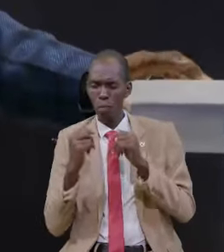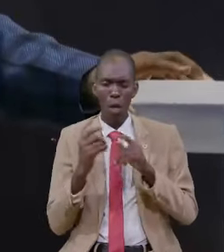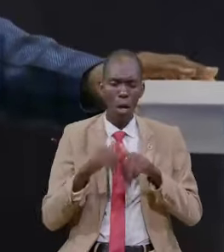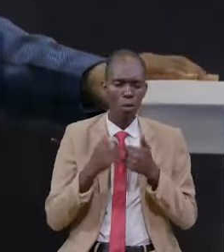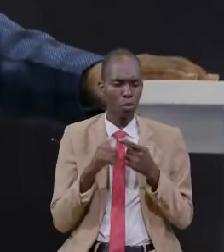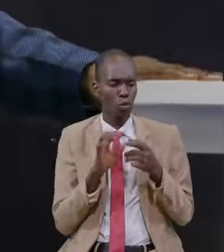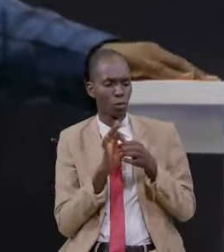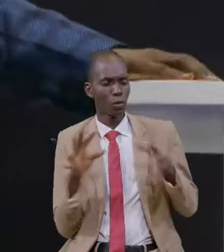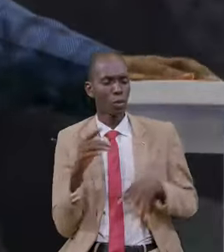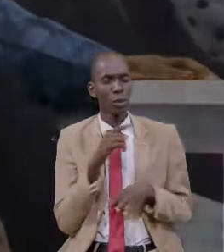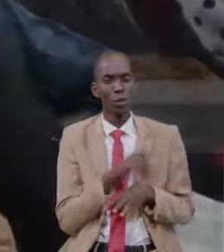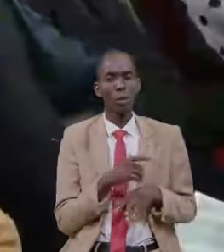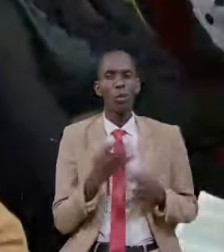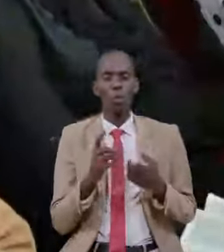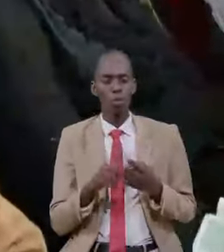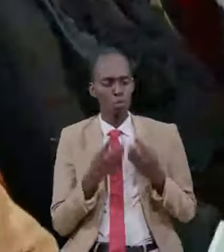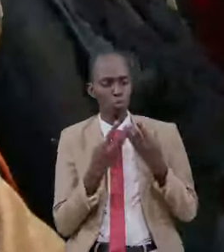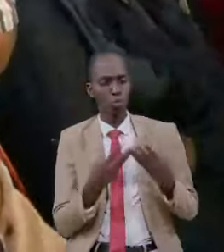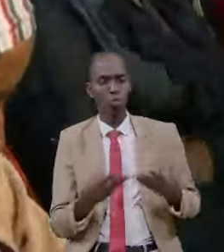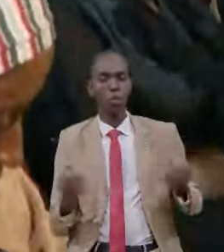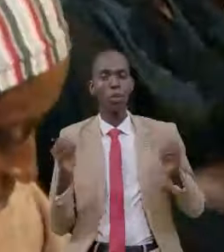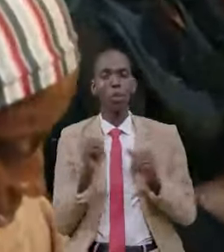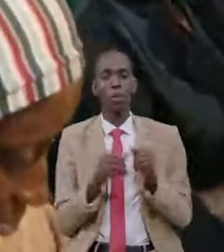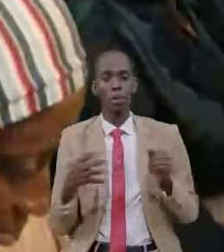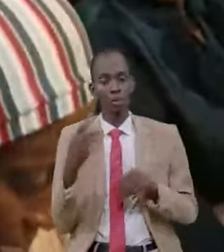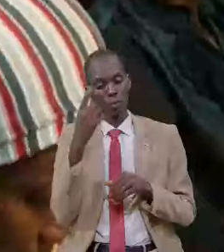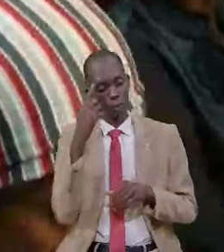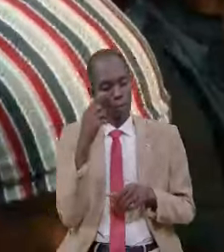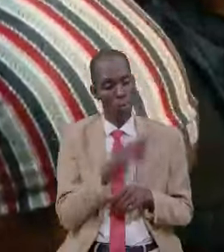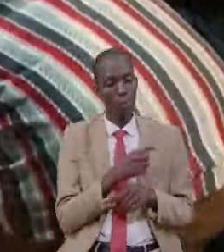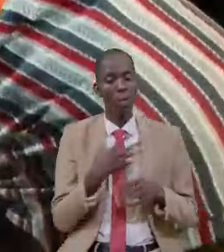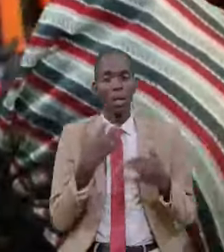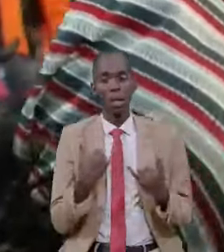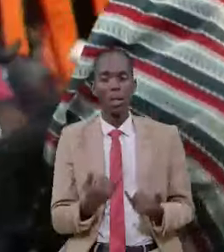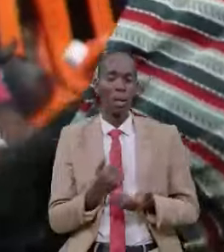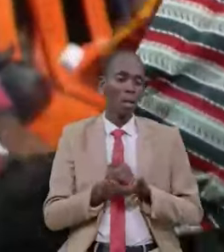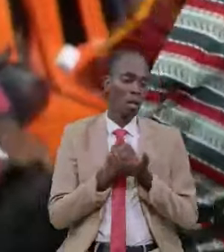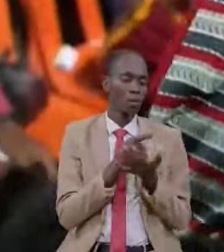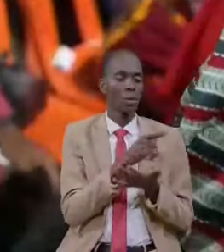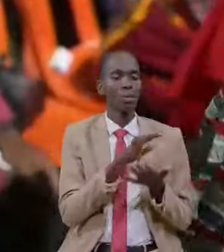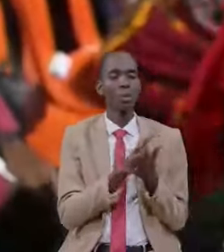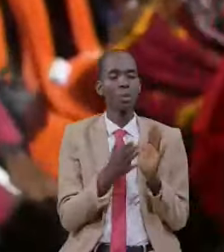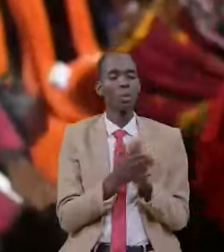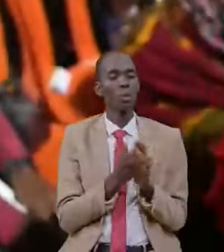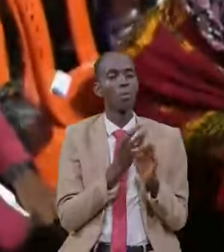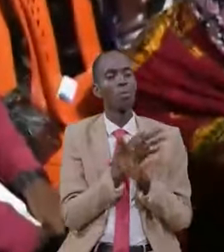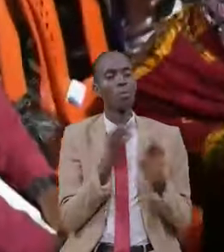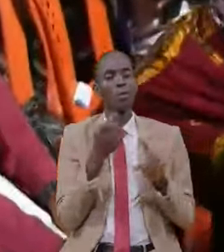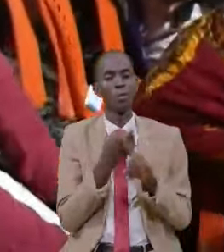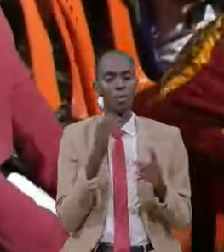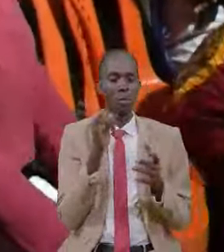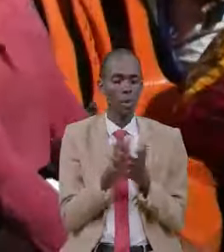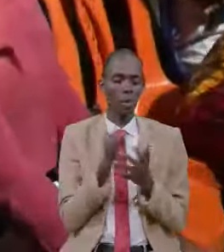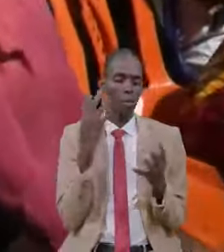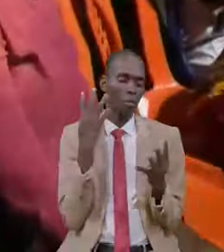went to court, they settled everything. He's now delivered from the prison. They take that paper in the hand